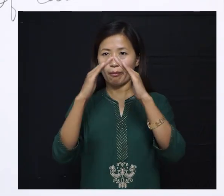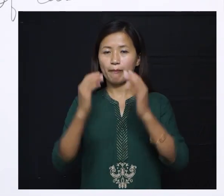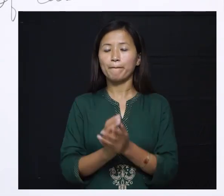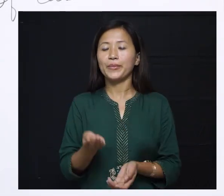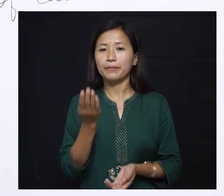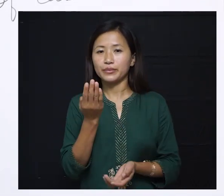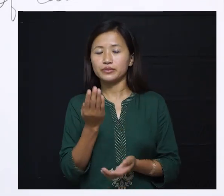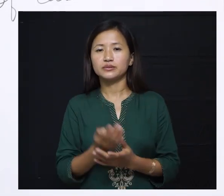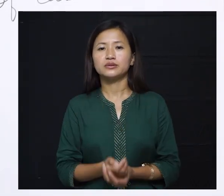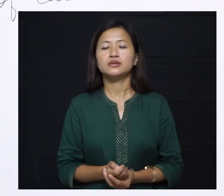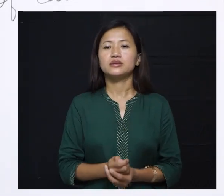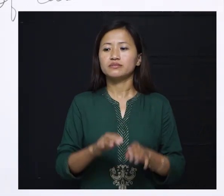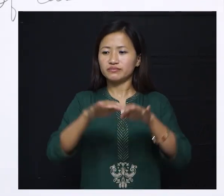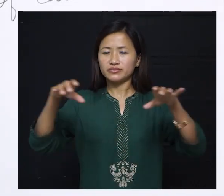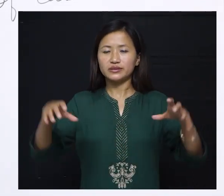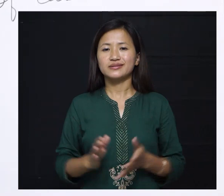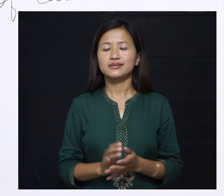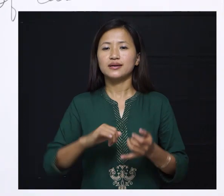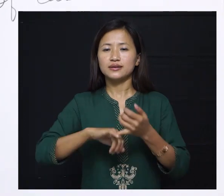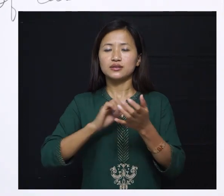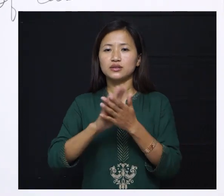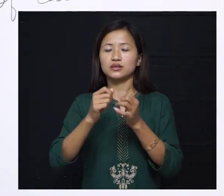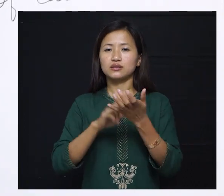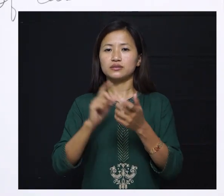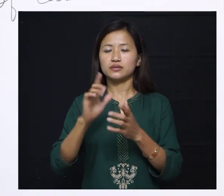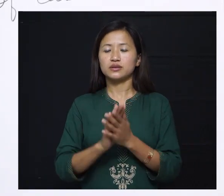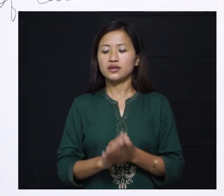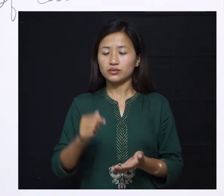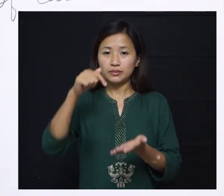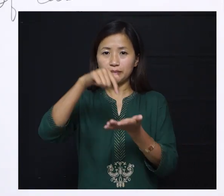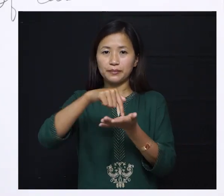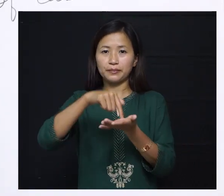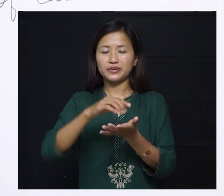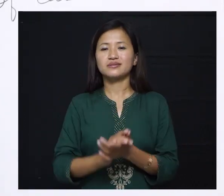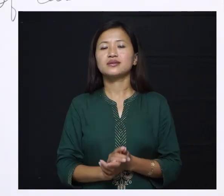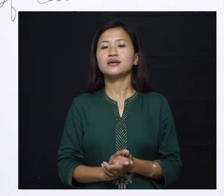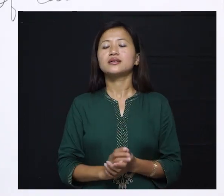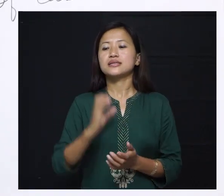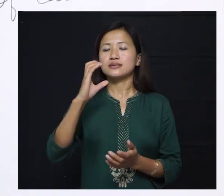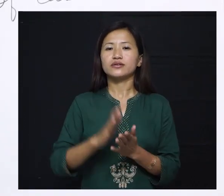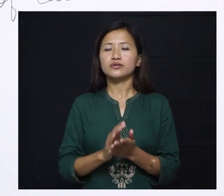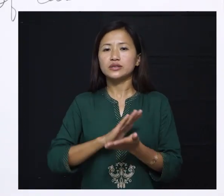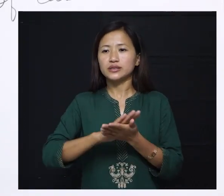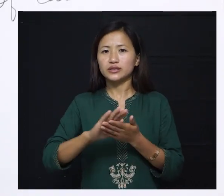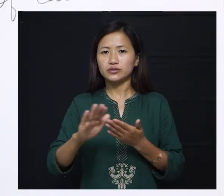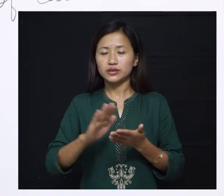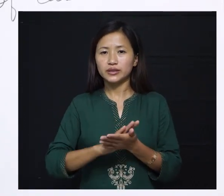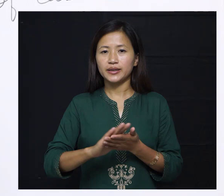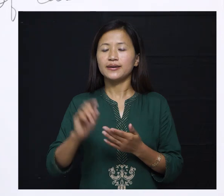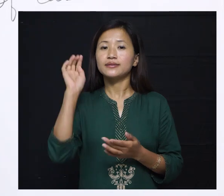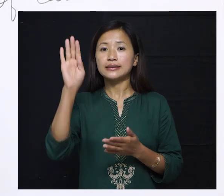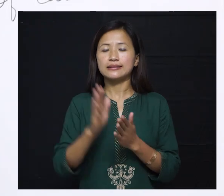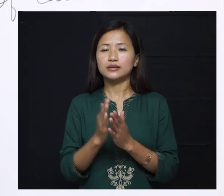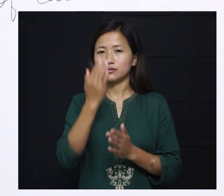them, this Sheikh Shalim Chishti was a main pilgrim center. As for the Hindus, they considered